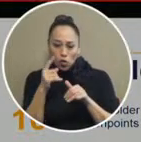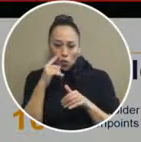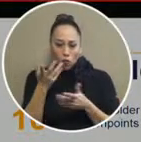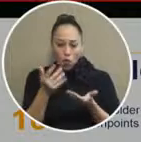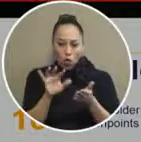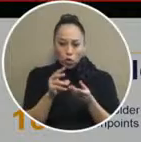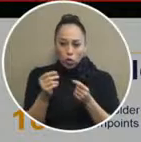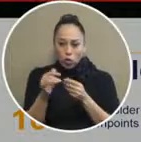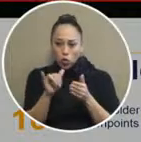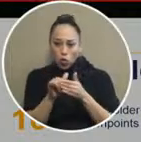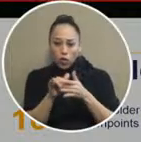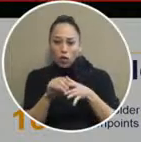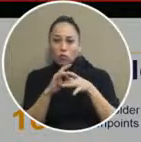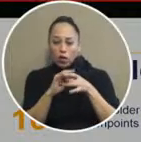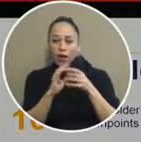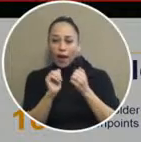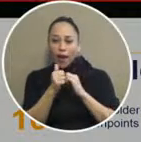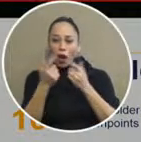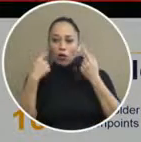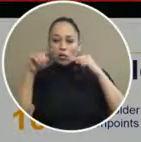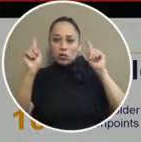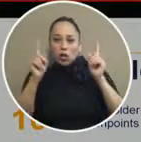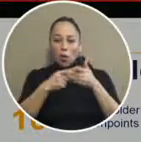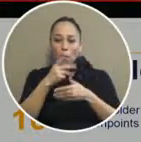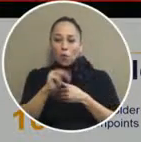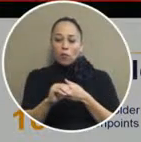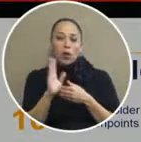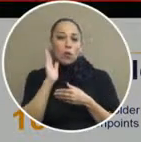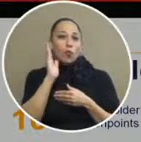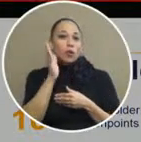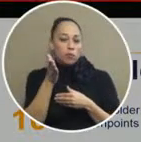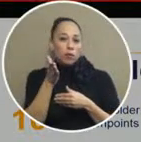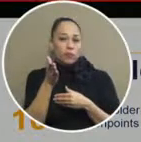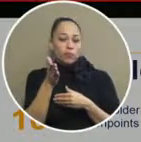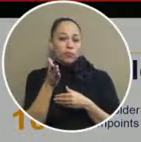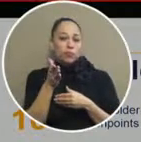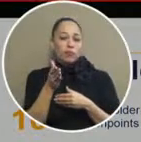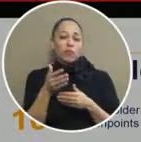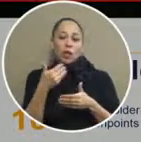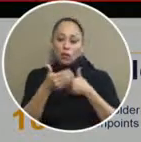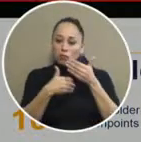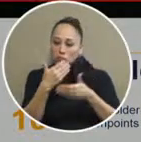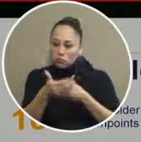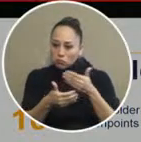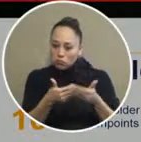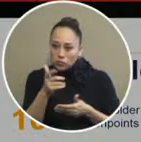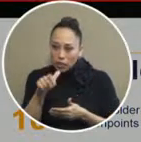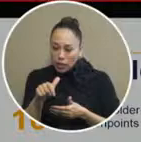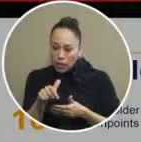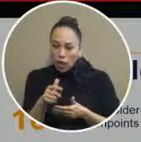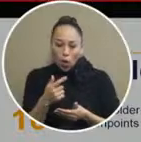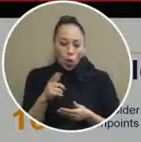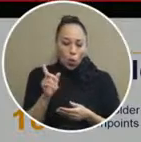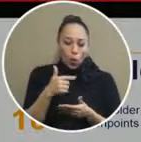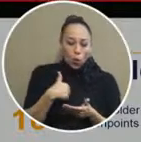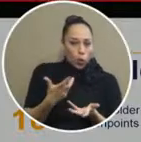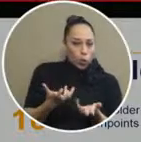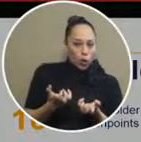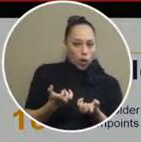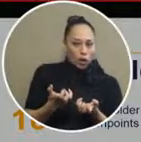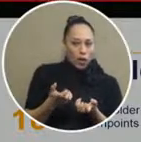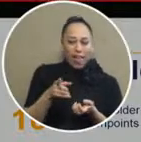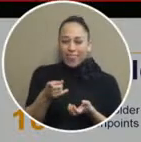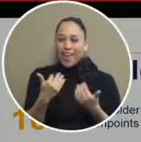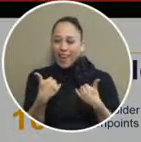performance measures in terms of how successful these programs are going to be. Are they moving the needle where we want them to? Are